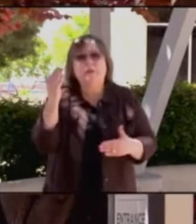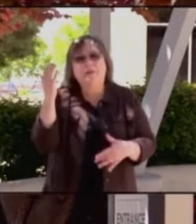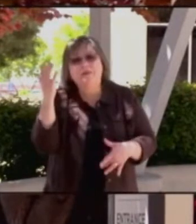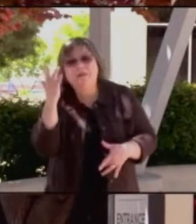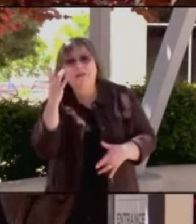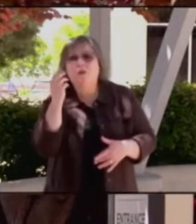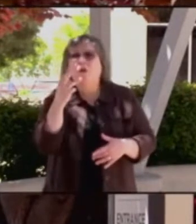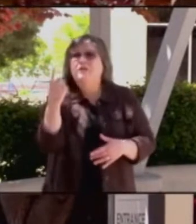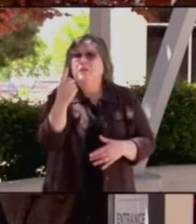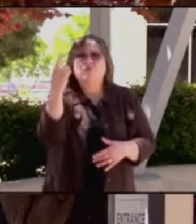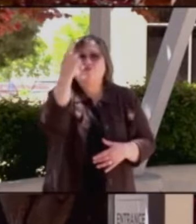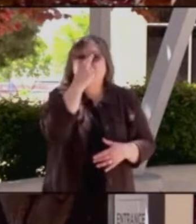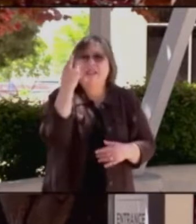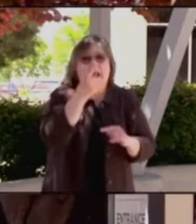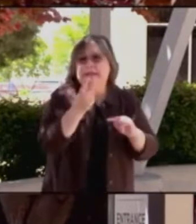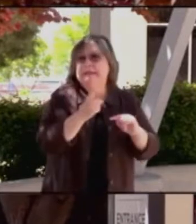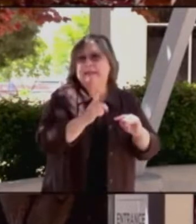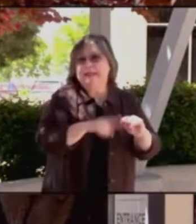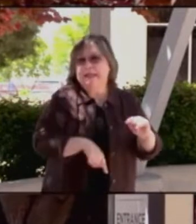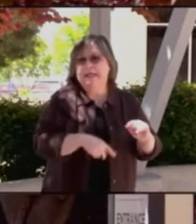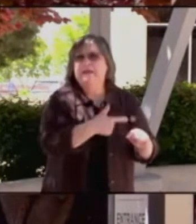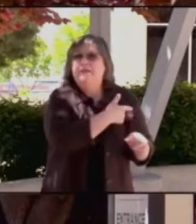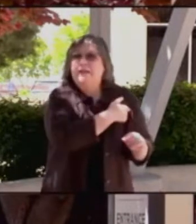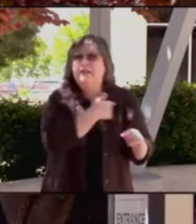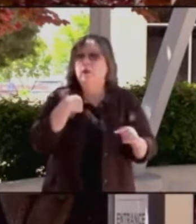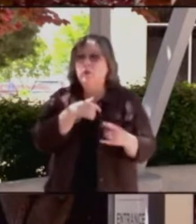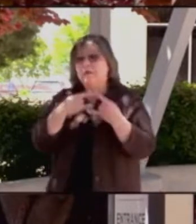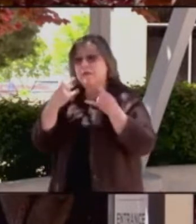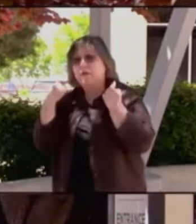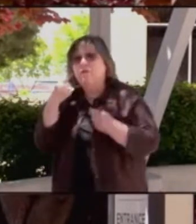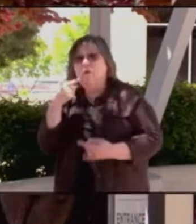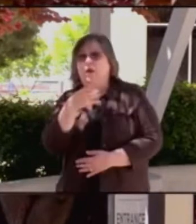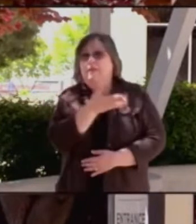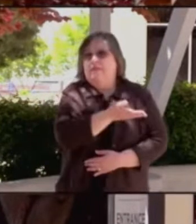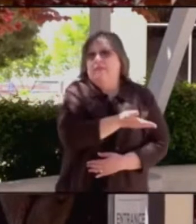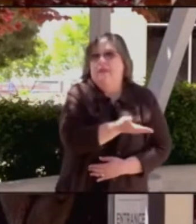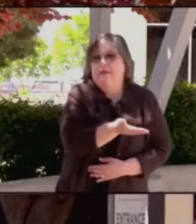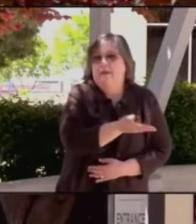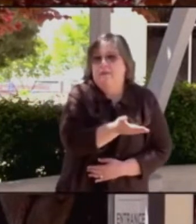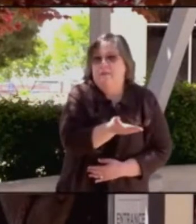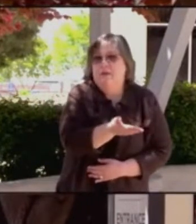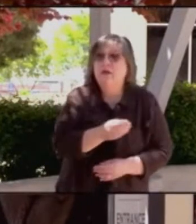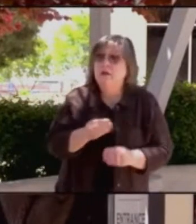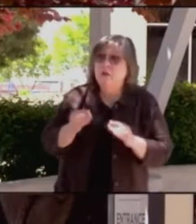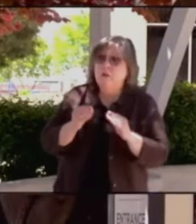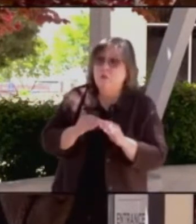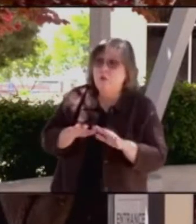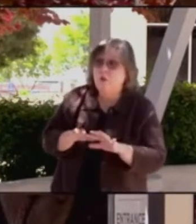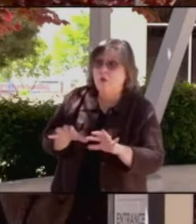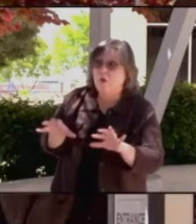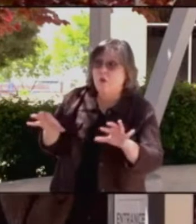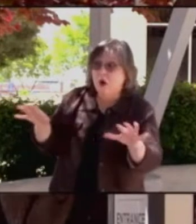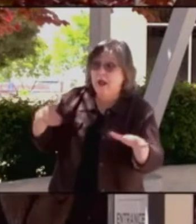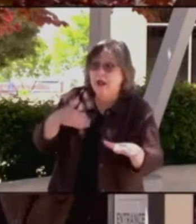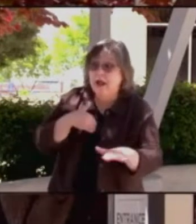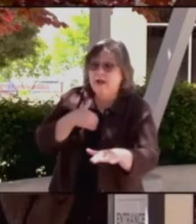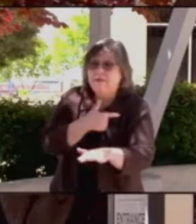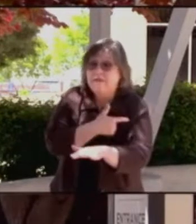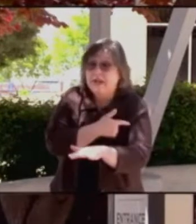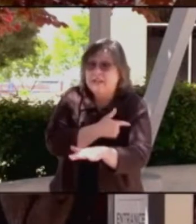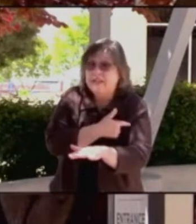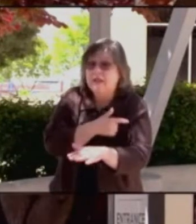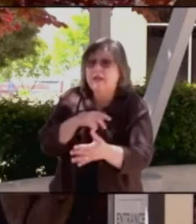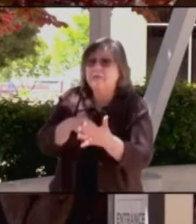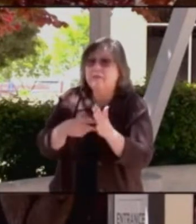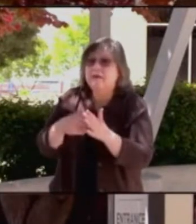what have you. The more people that are vaccinated, the better we can protect those who are not vaccinated. That's just